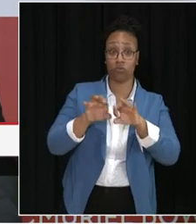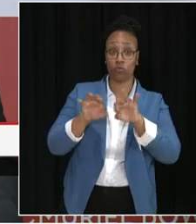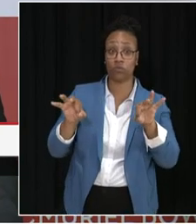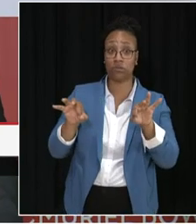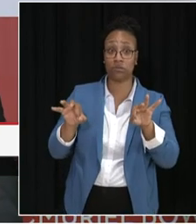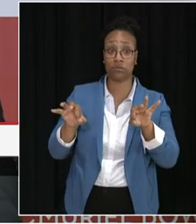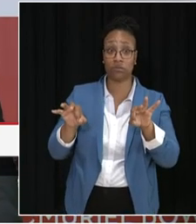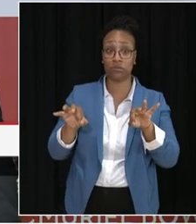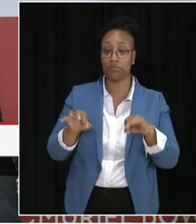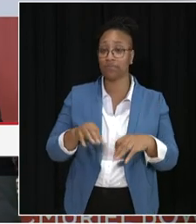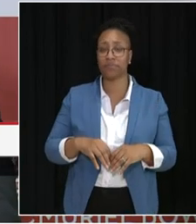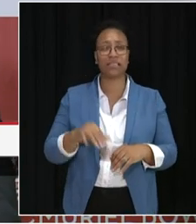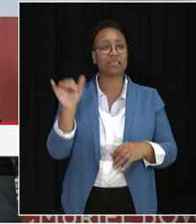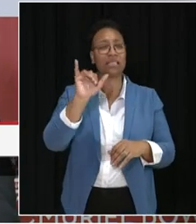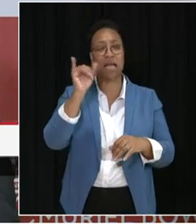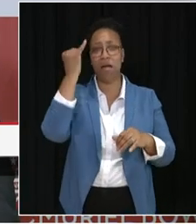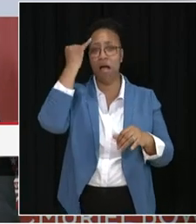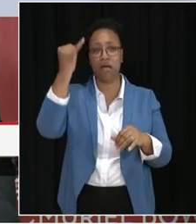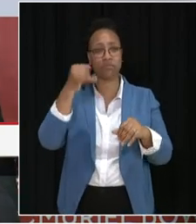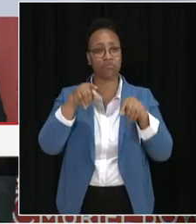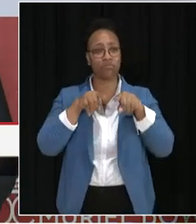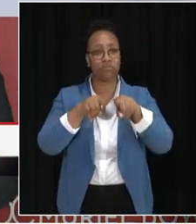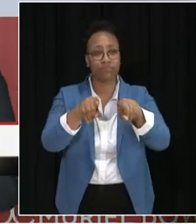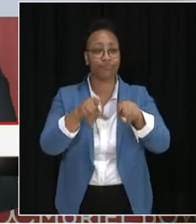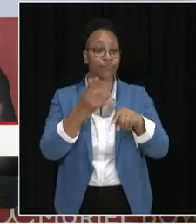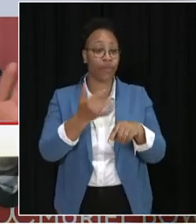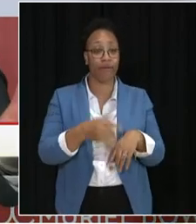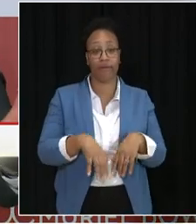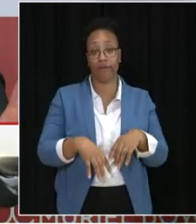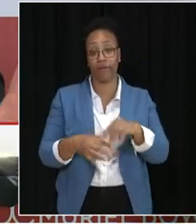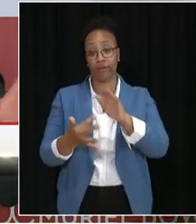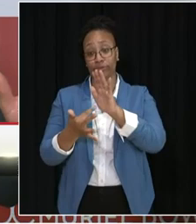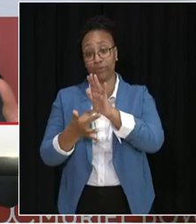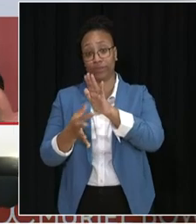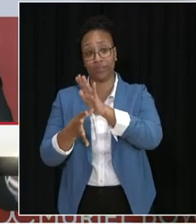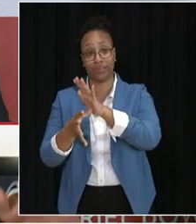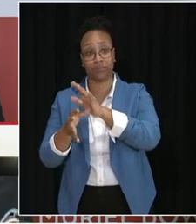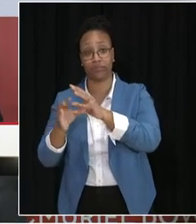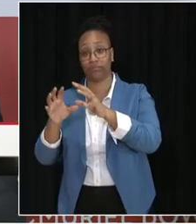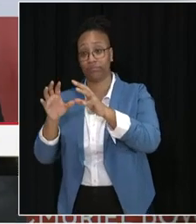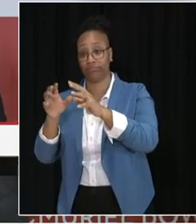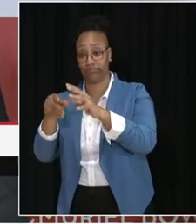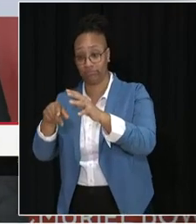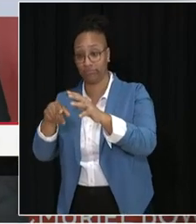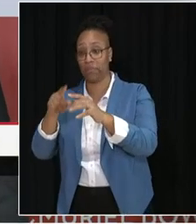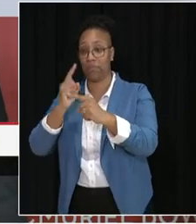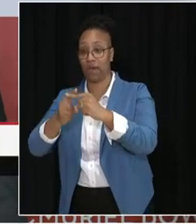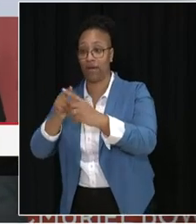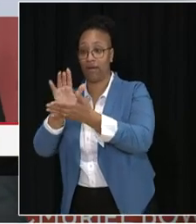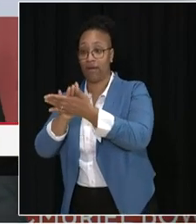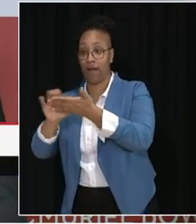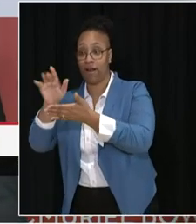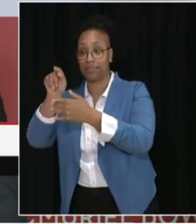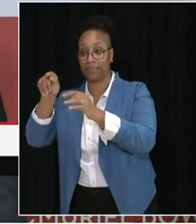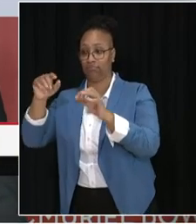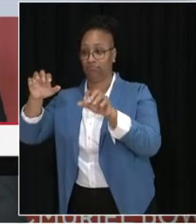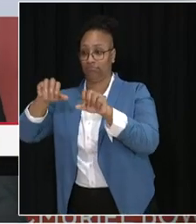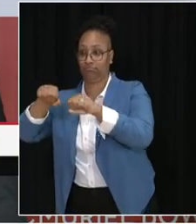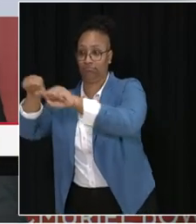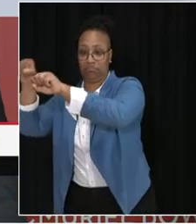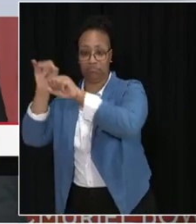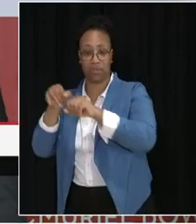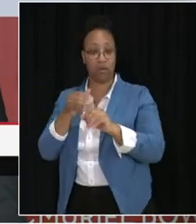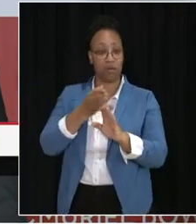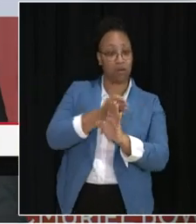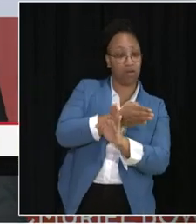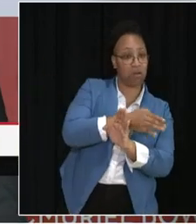students take college courses in their junior and senior year. All throughout the District of Columbia, there are also other opportunities. We have a partnership